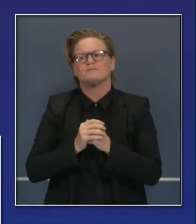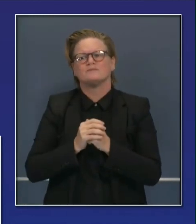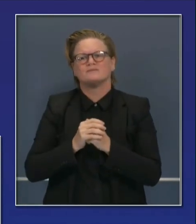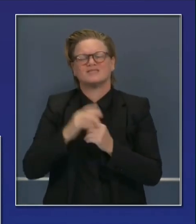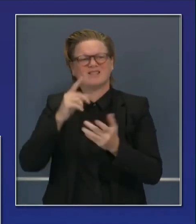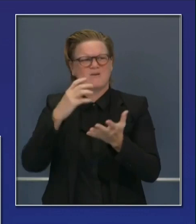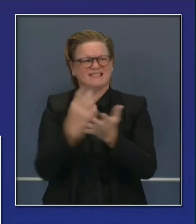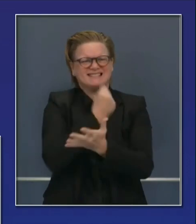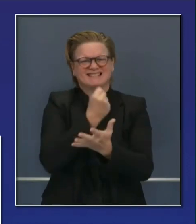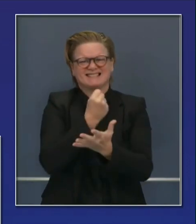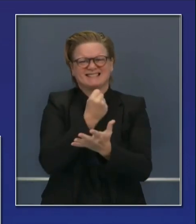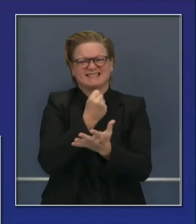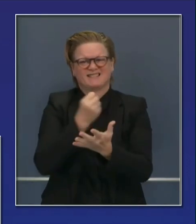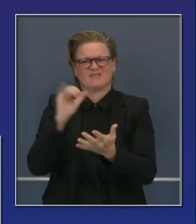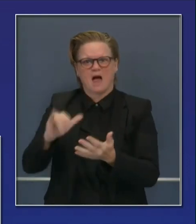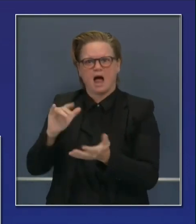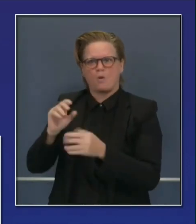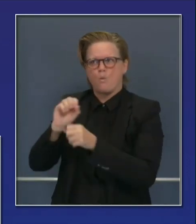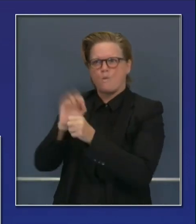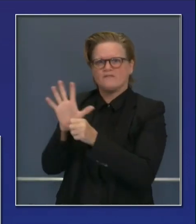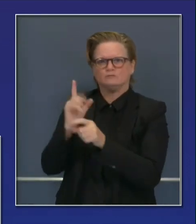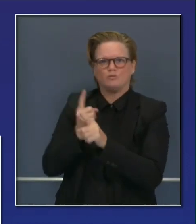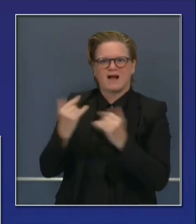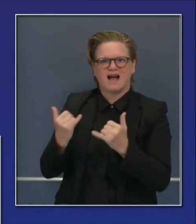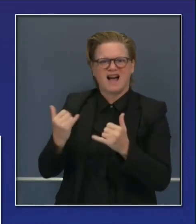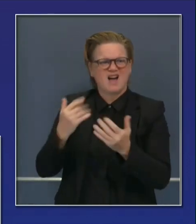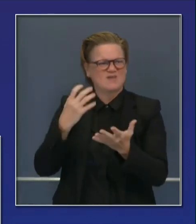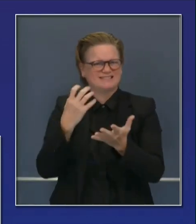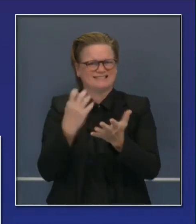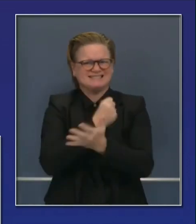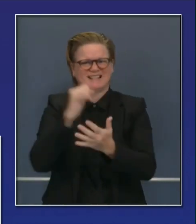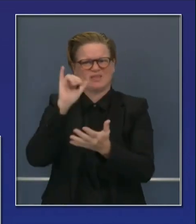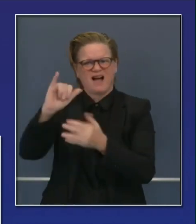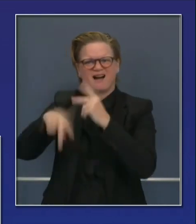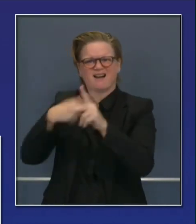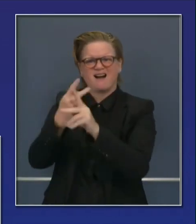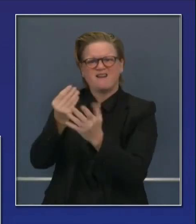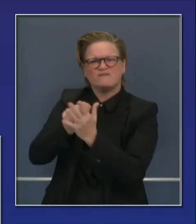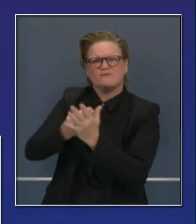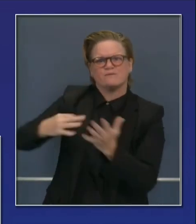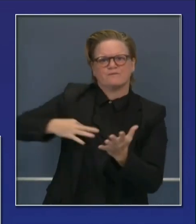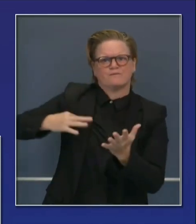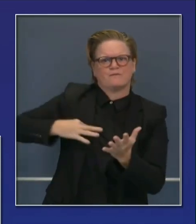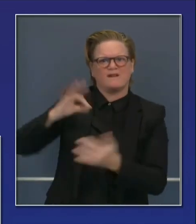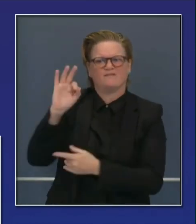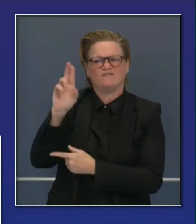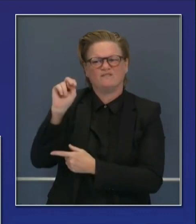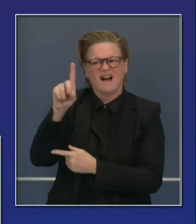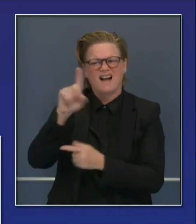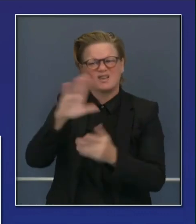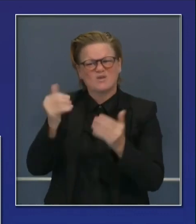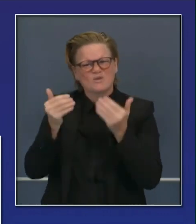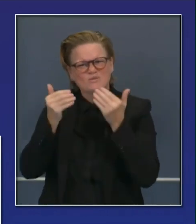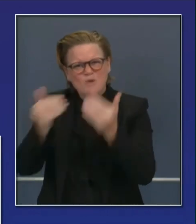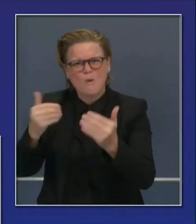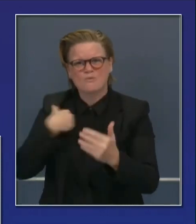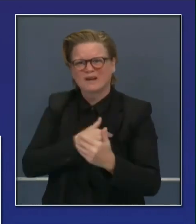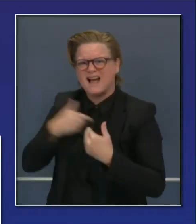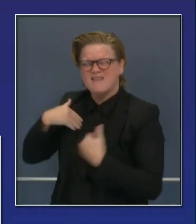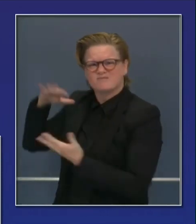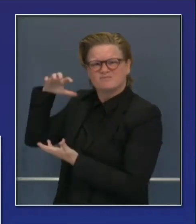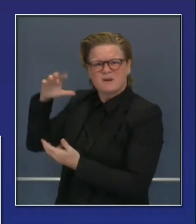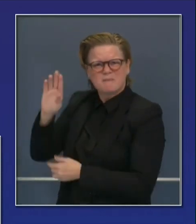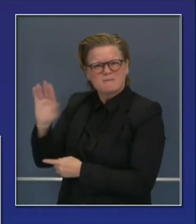more pressing needs. Billions of dollars available in these tax deferrals, and I want to remind businesses, take